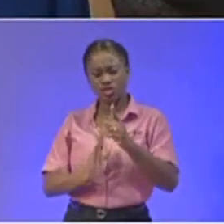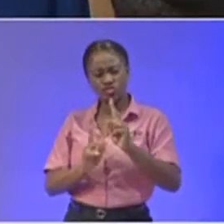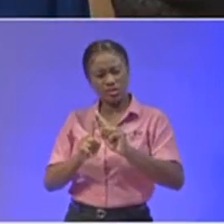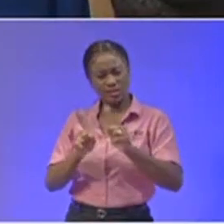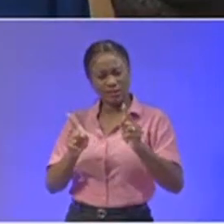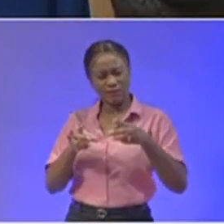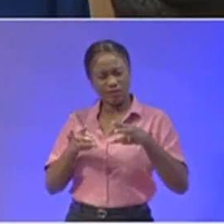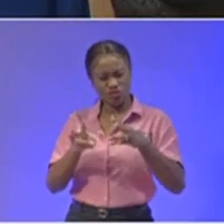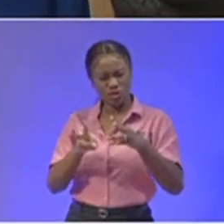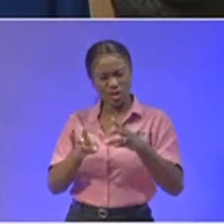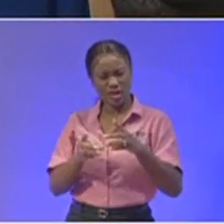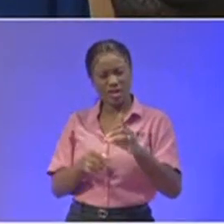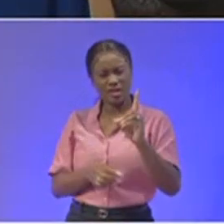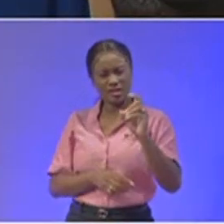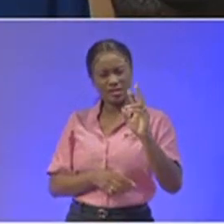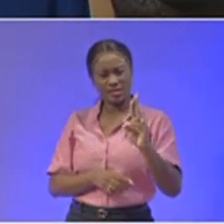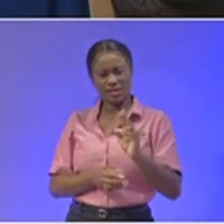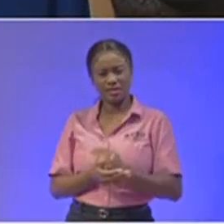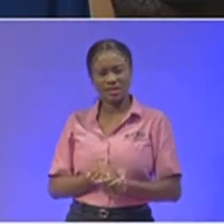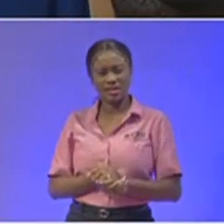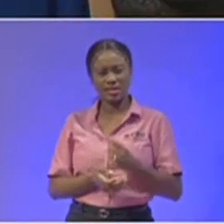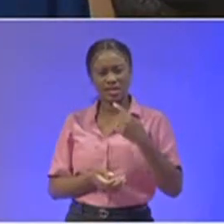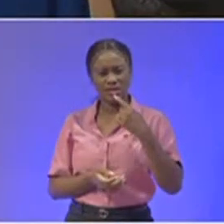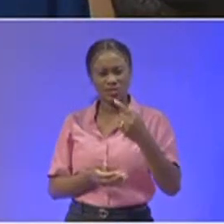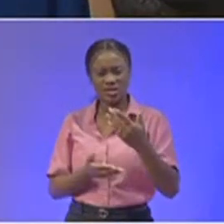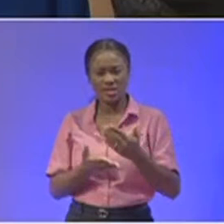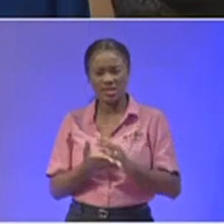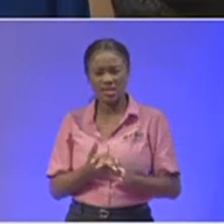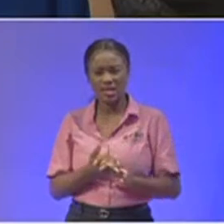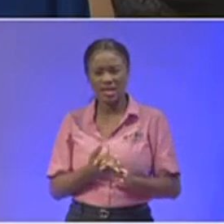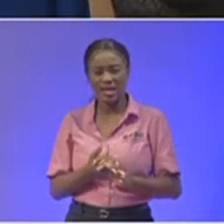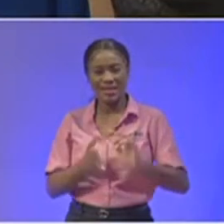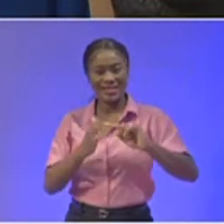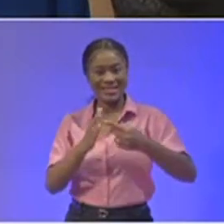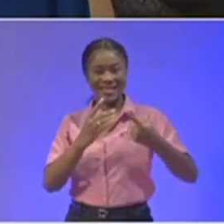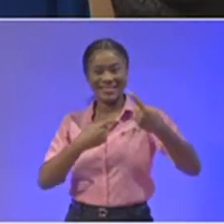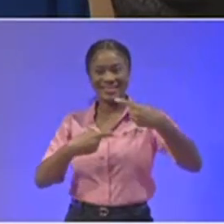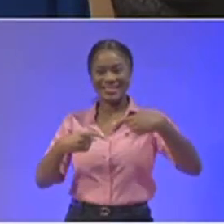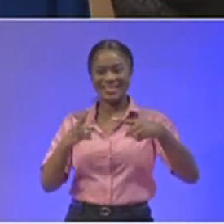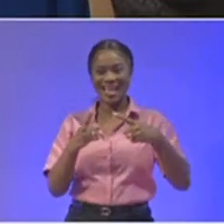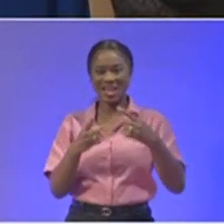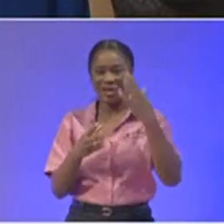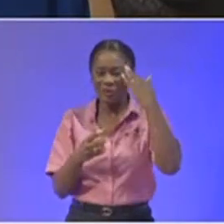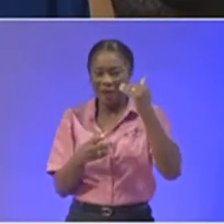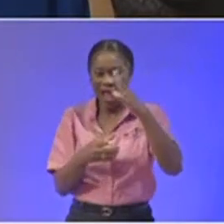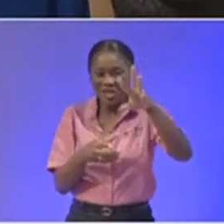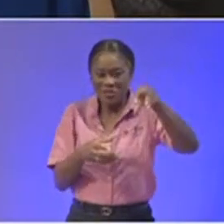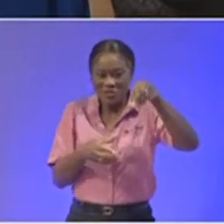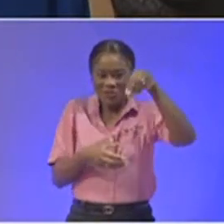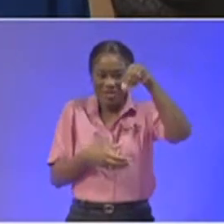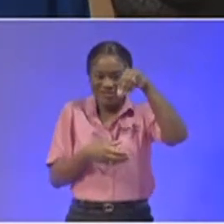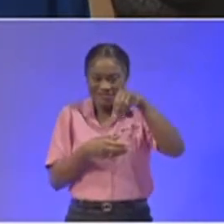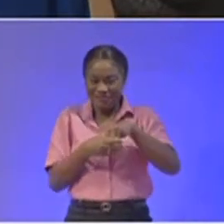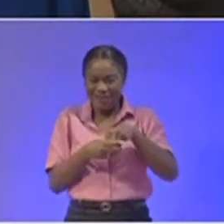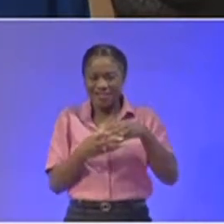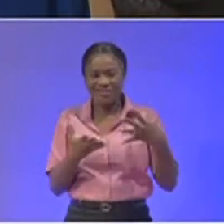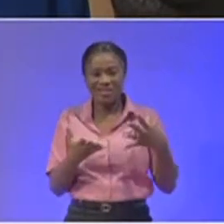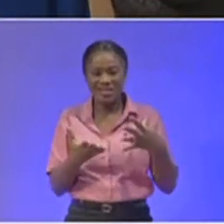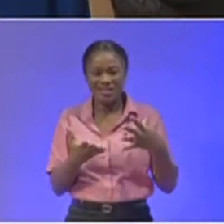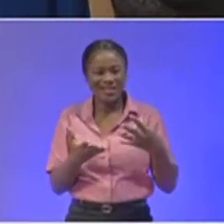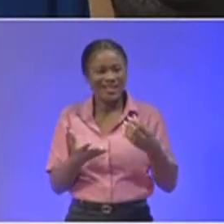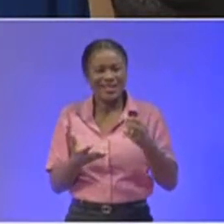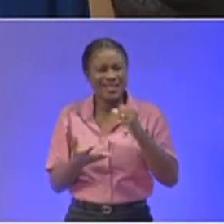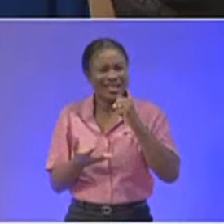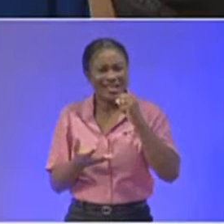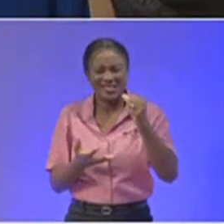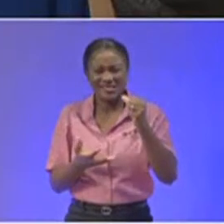Dr. Skerritt, in terms of you said that you almost began signing and you immersed in it to the point where it's no longer